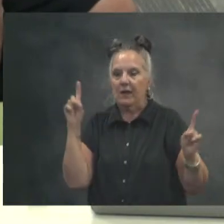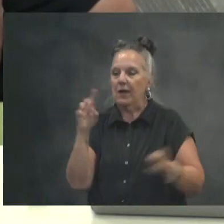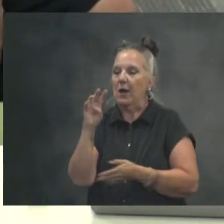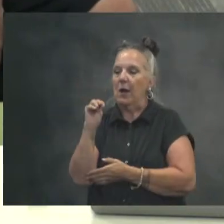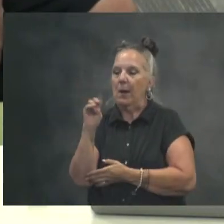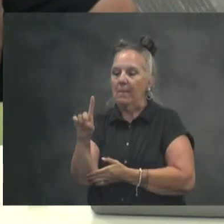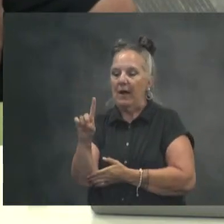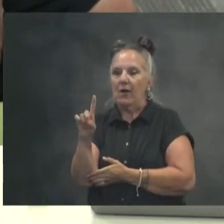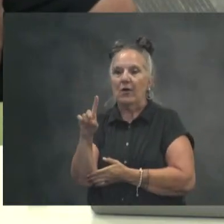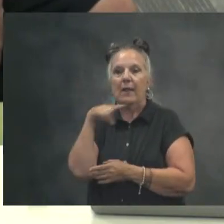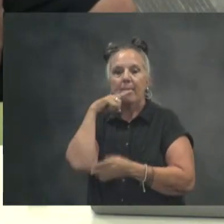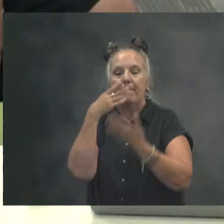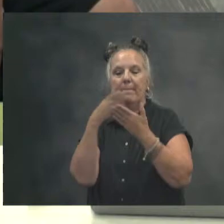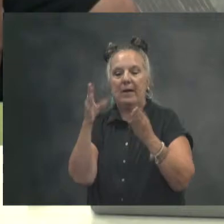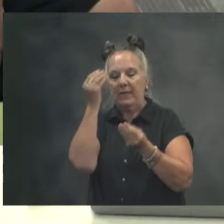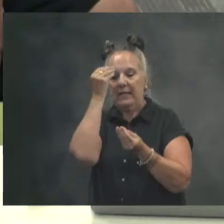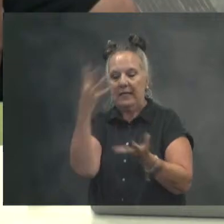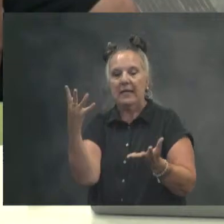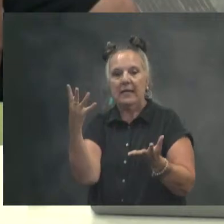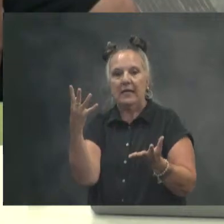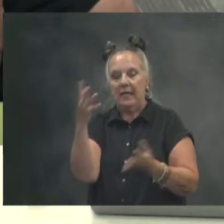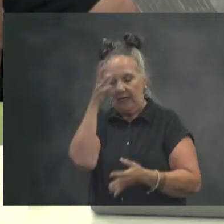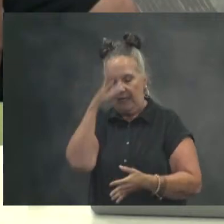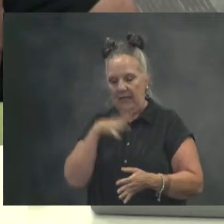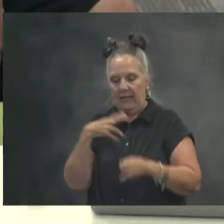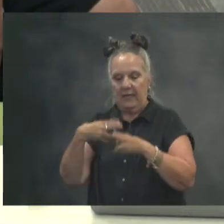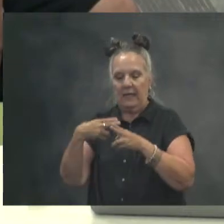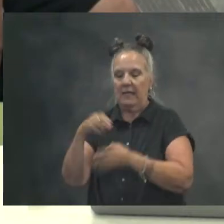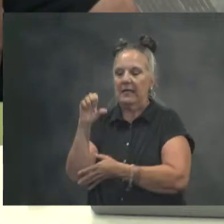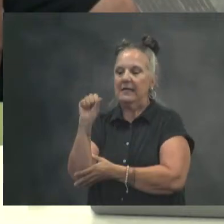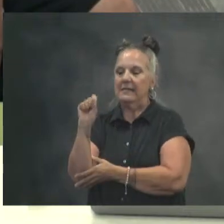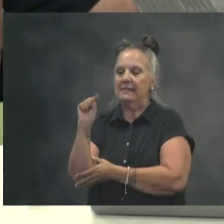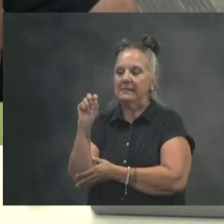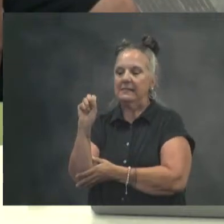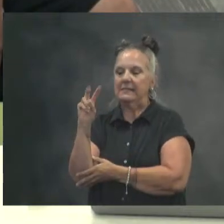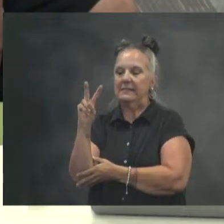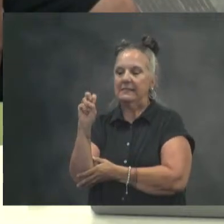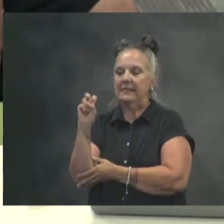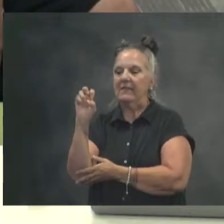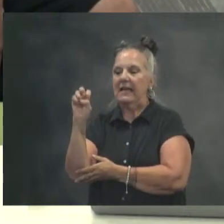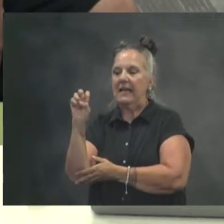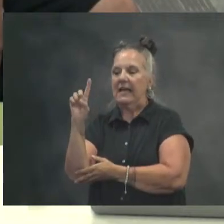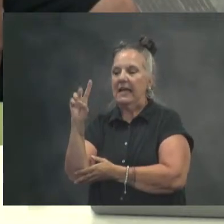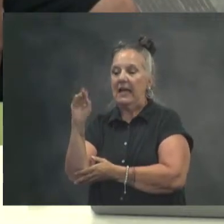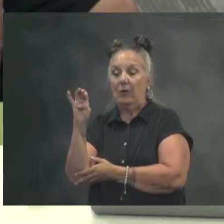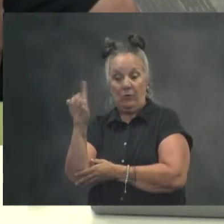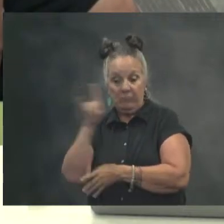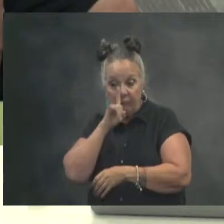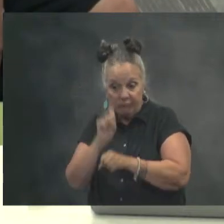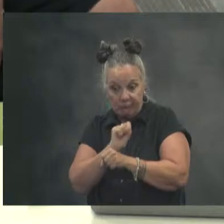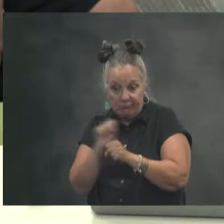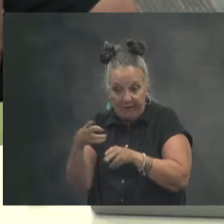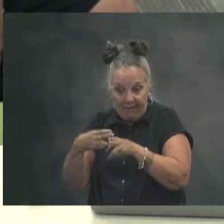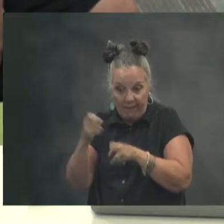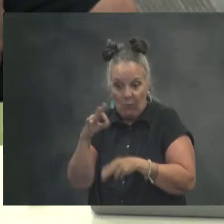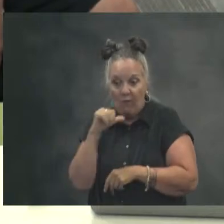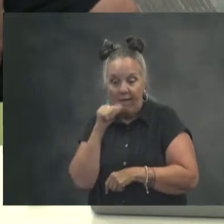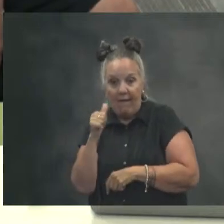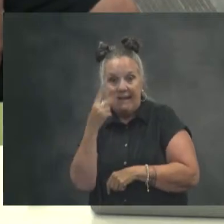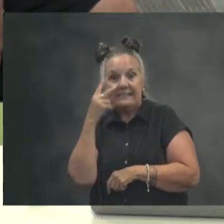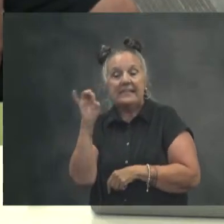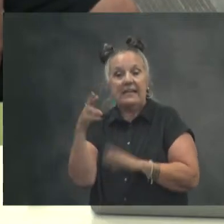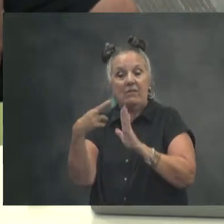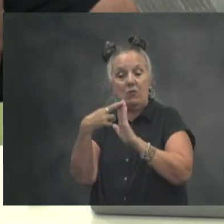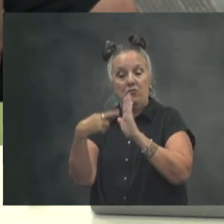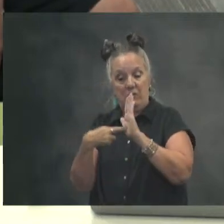Public Information request to see if this guy who goes by the name of Steve Edwards, if that's his legitimate name or not, and to see if he was a